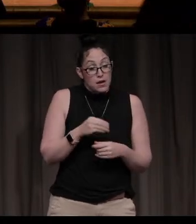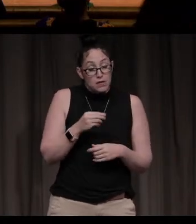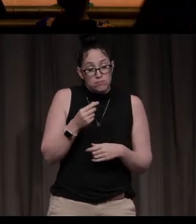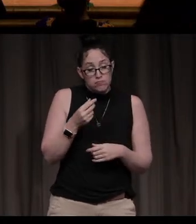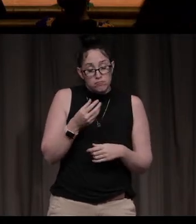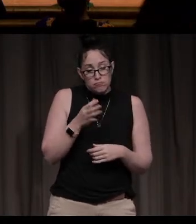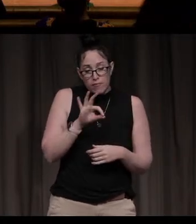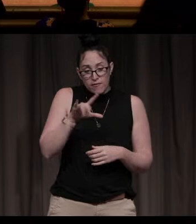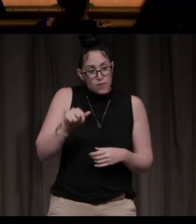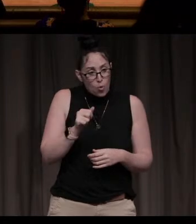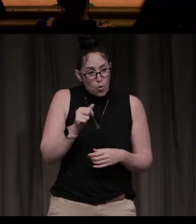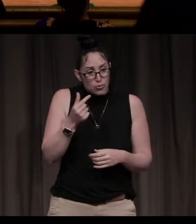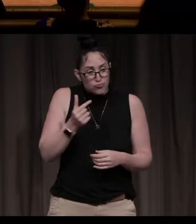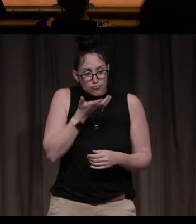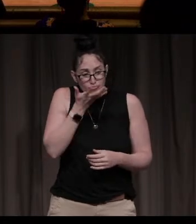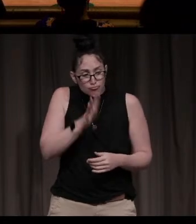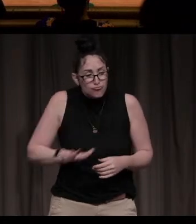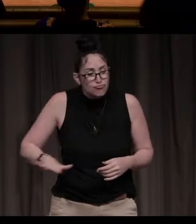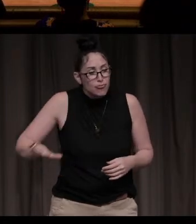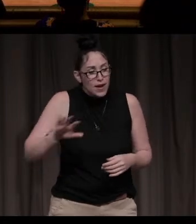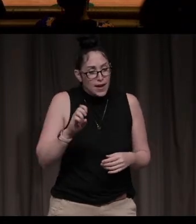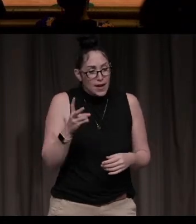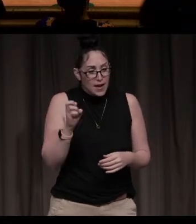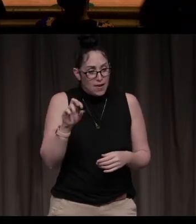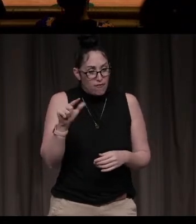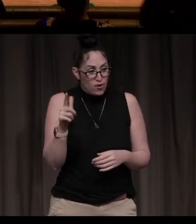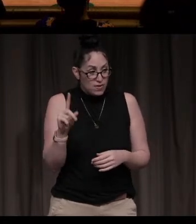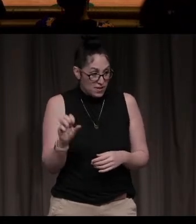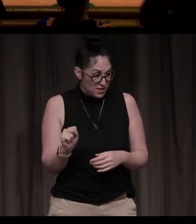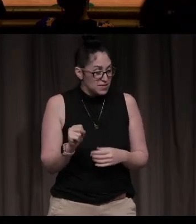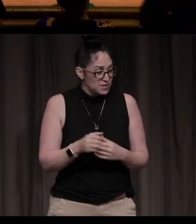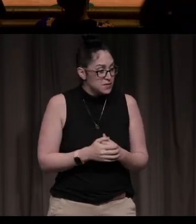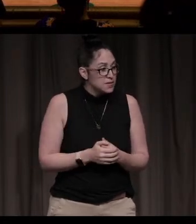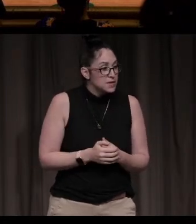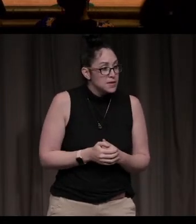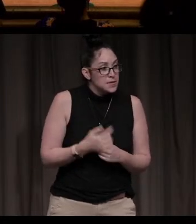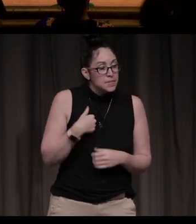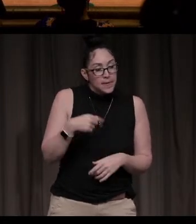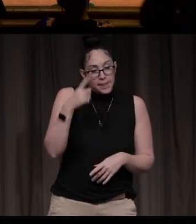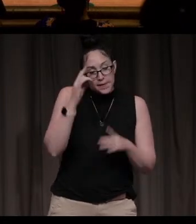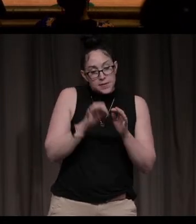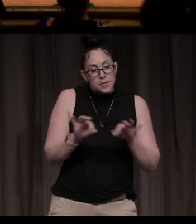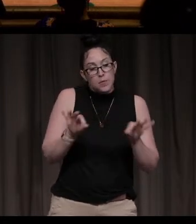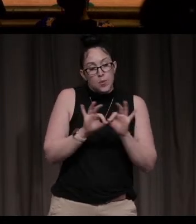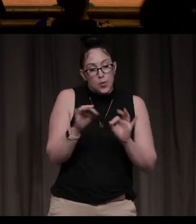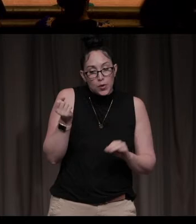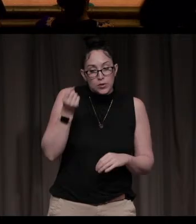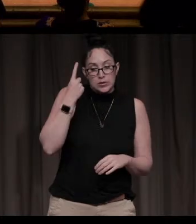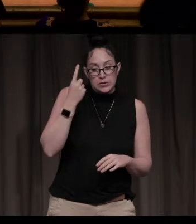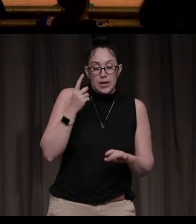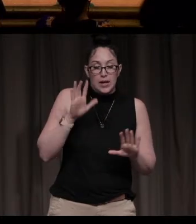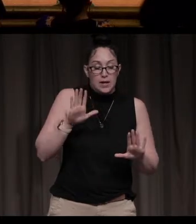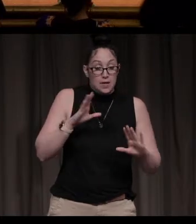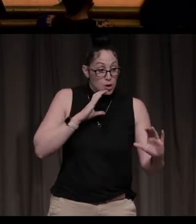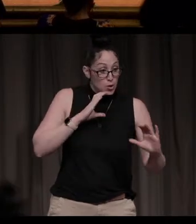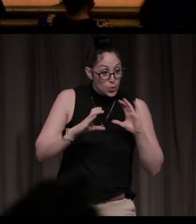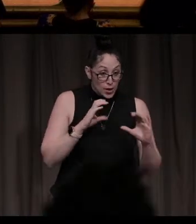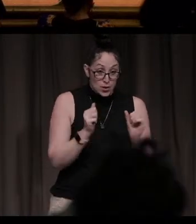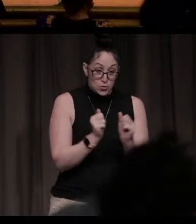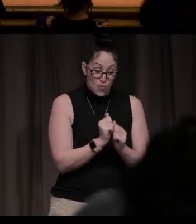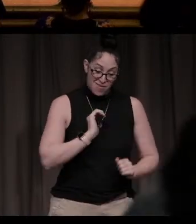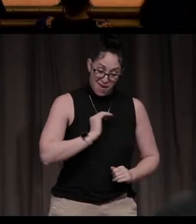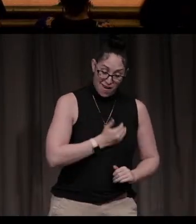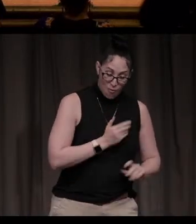and that it can't always be prioritized to be in an institution. I think just understanding that and knowing that communication with our